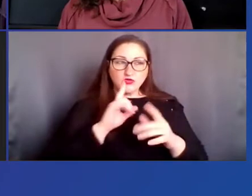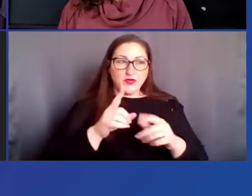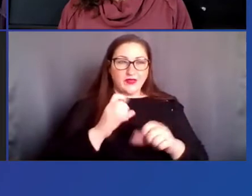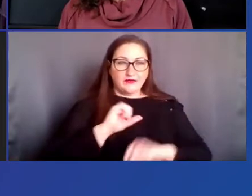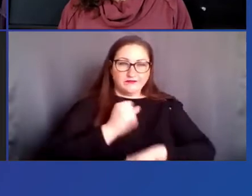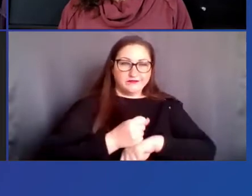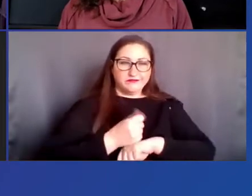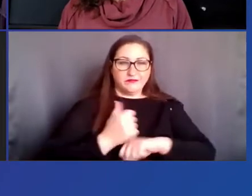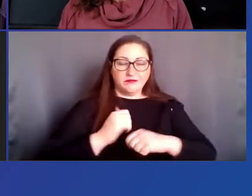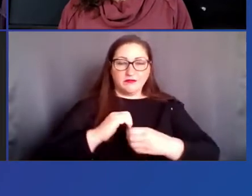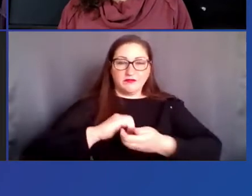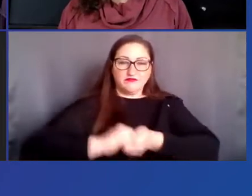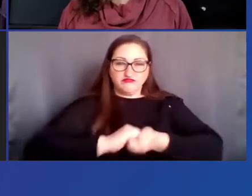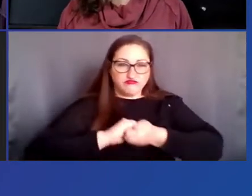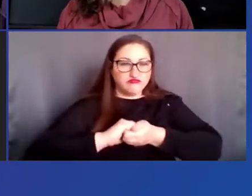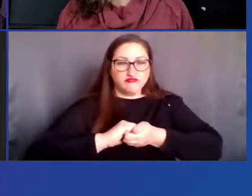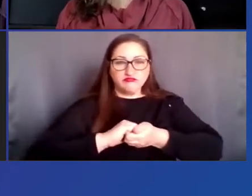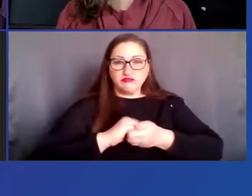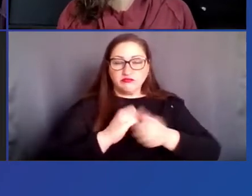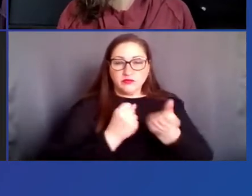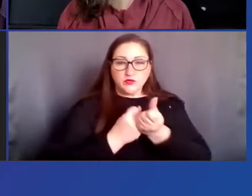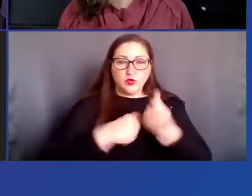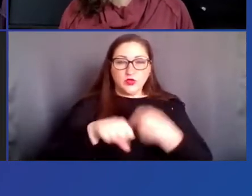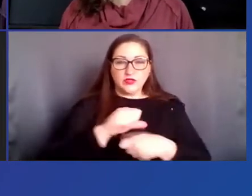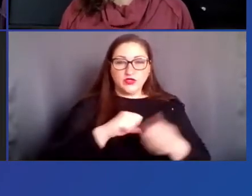musicians. Thank you.